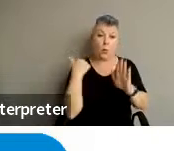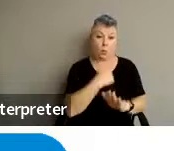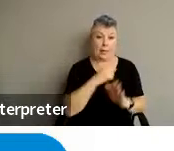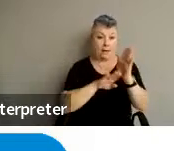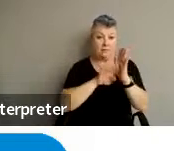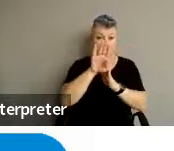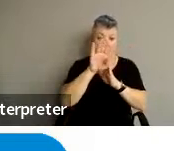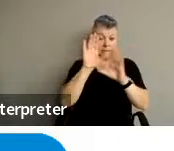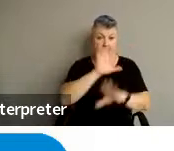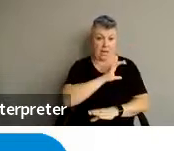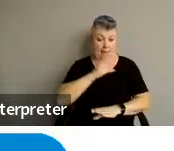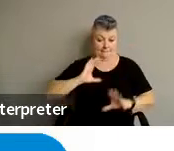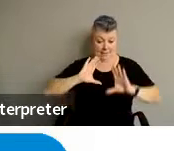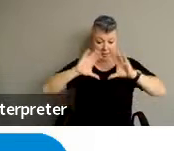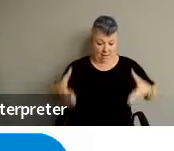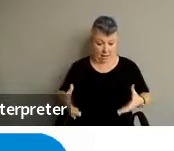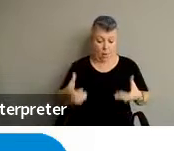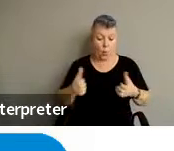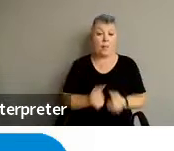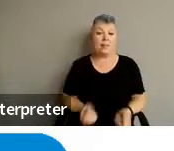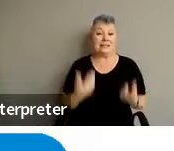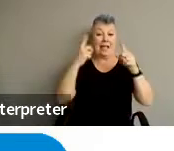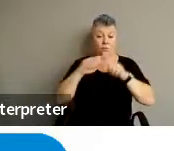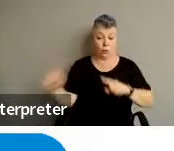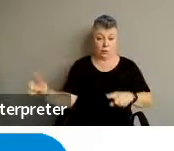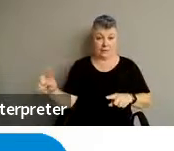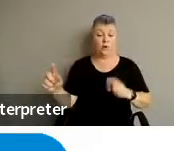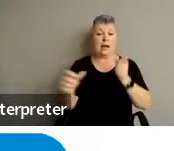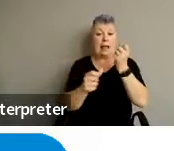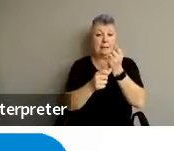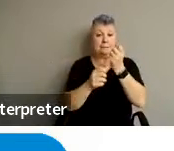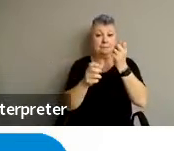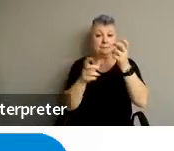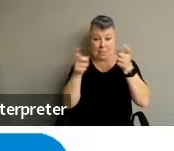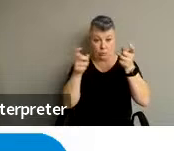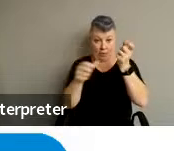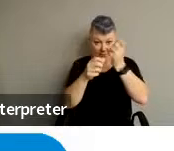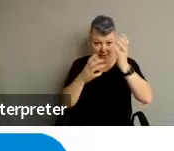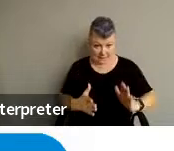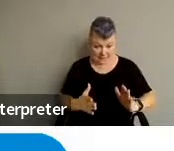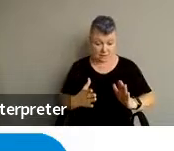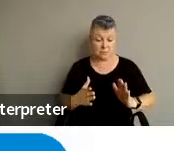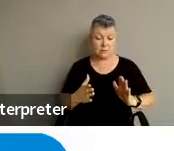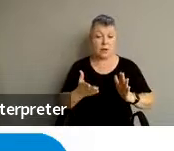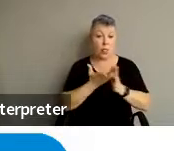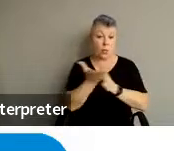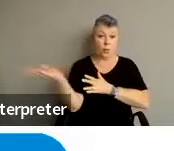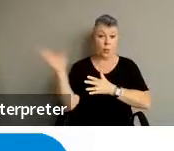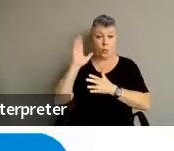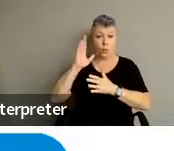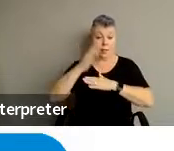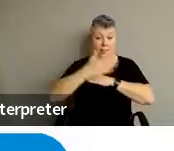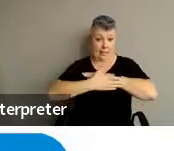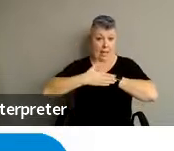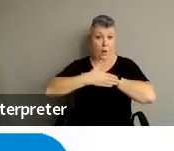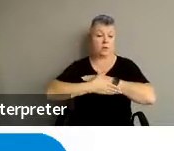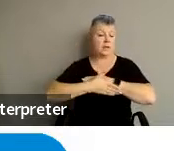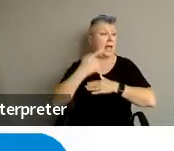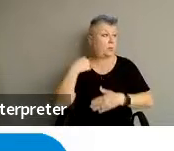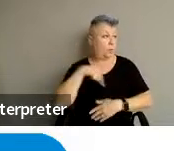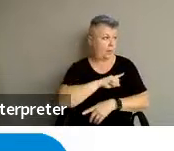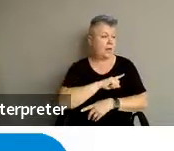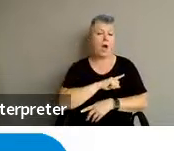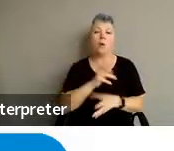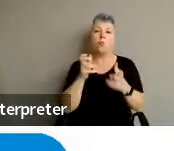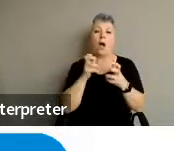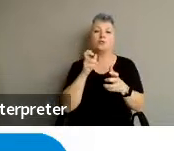of several different administrative assistants across the county. And we are working to develop an onboarding checklist similar to what